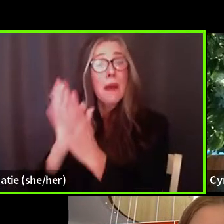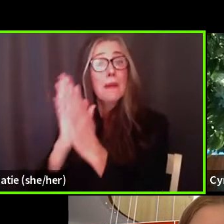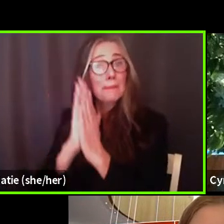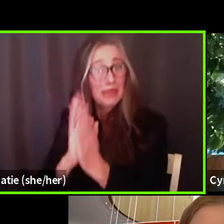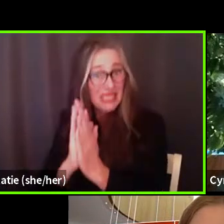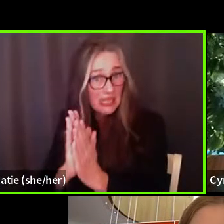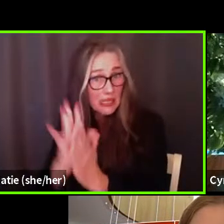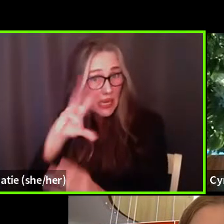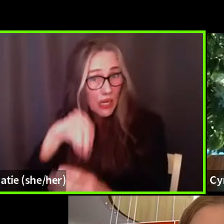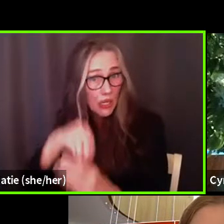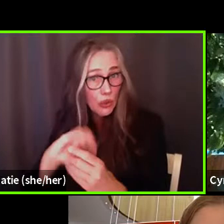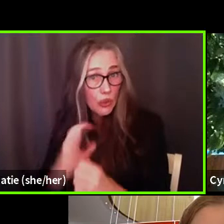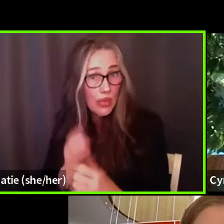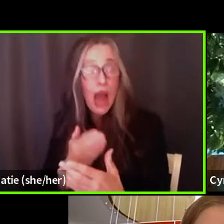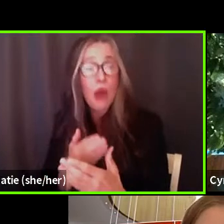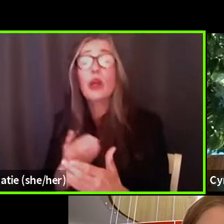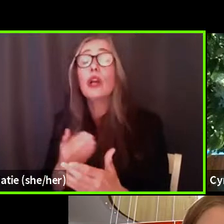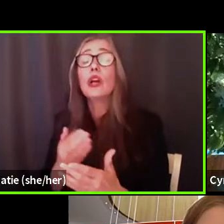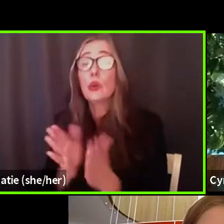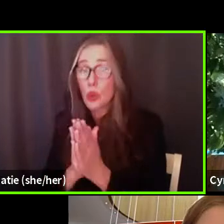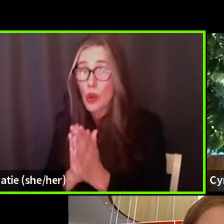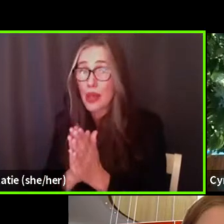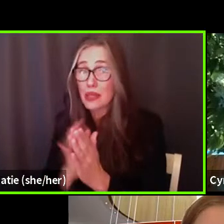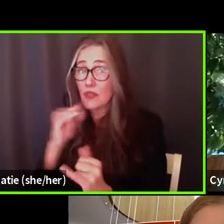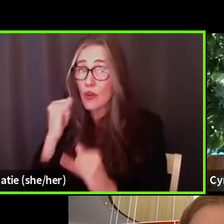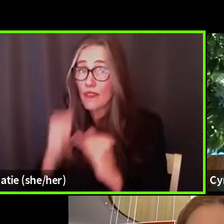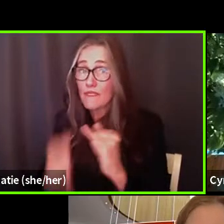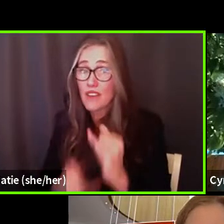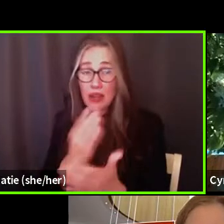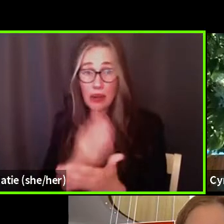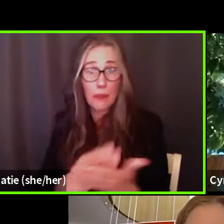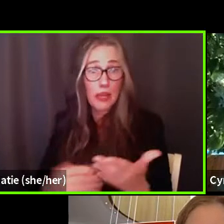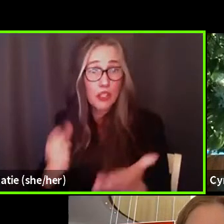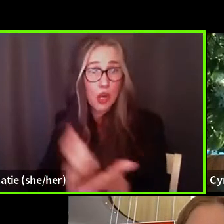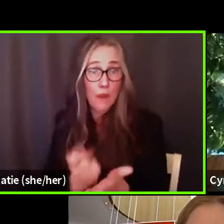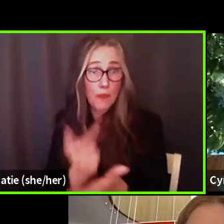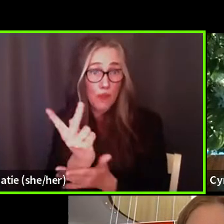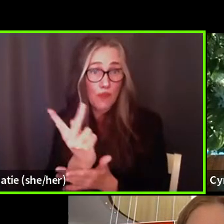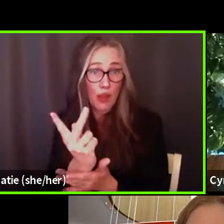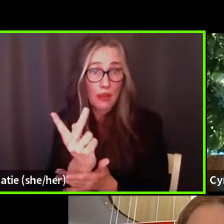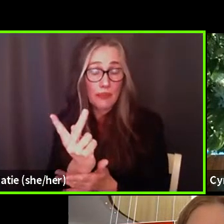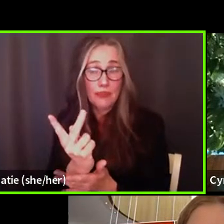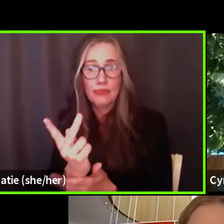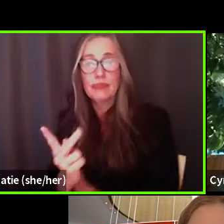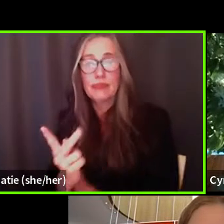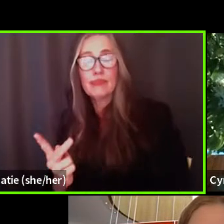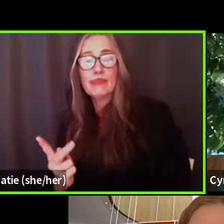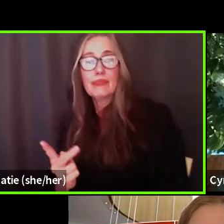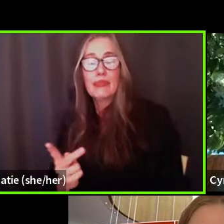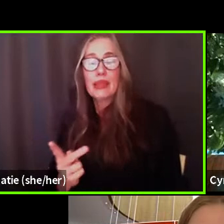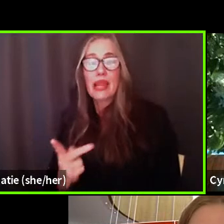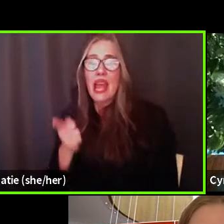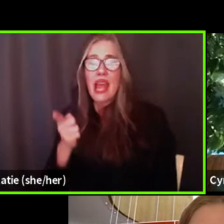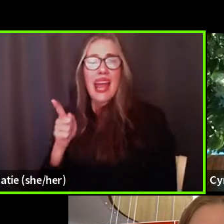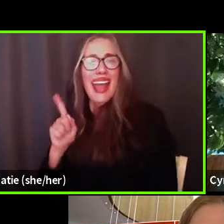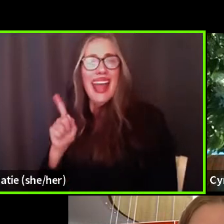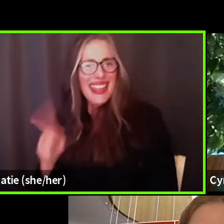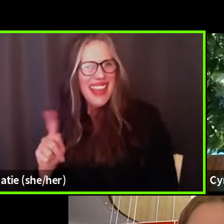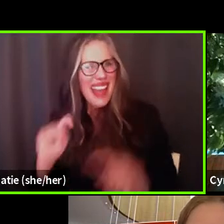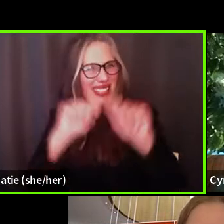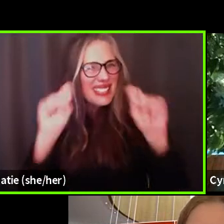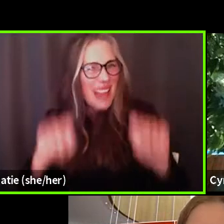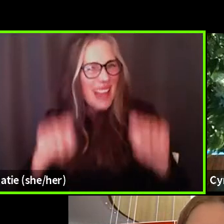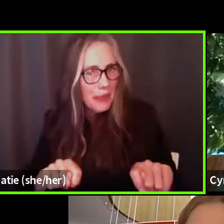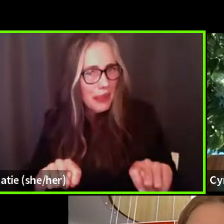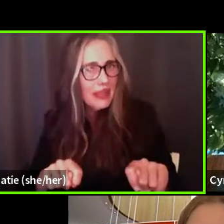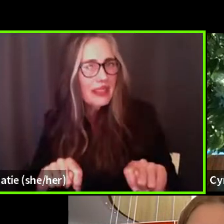request in the final budget and it is very simple it should be very simple there is a template you